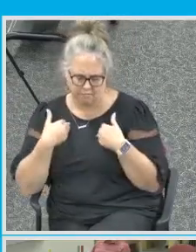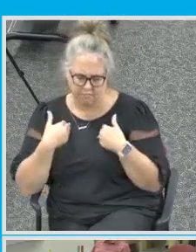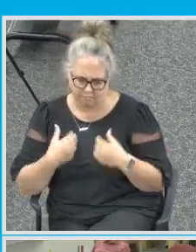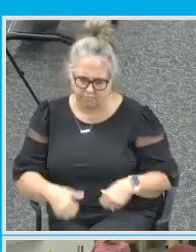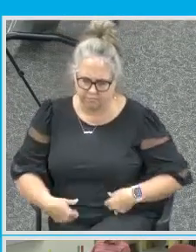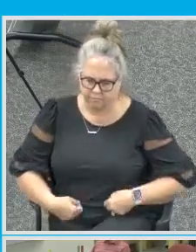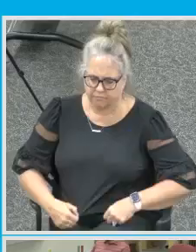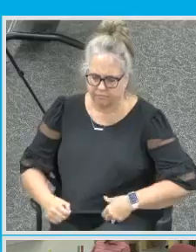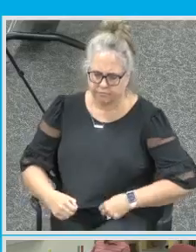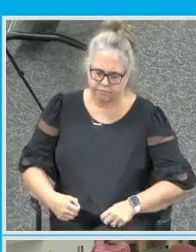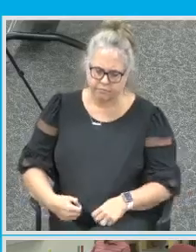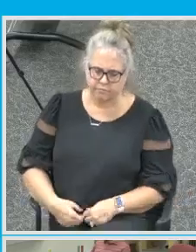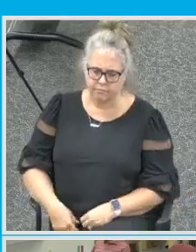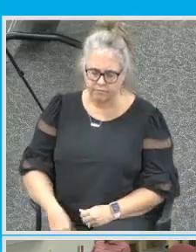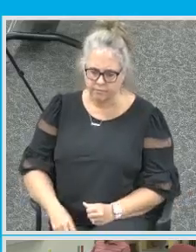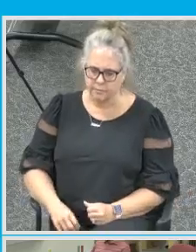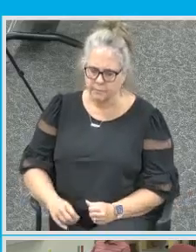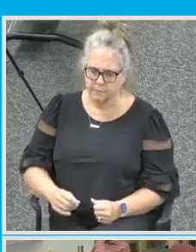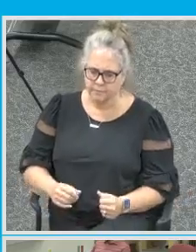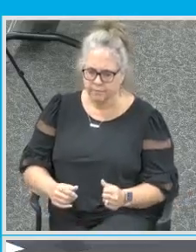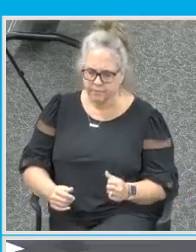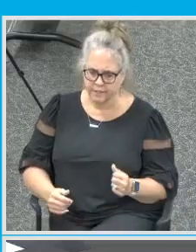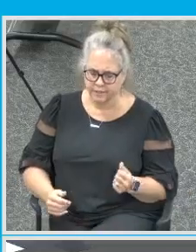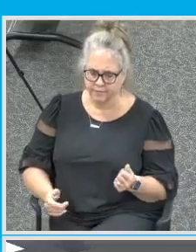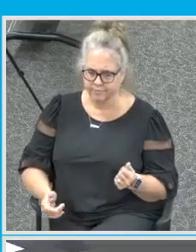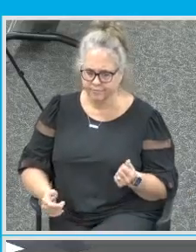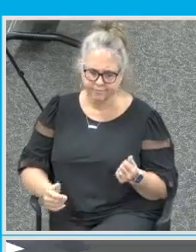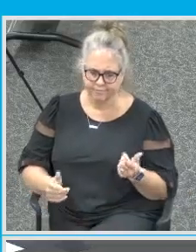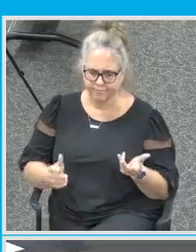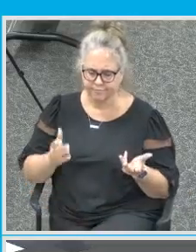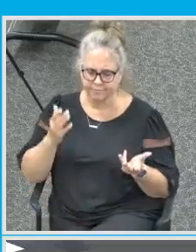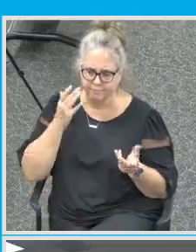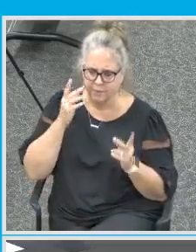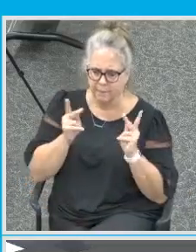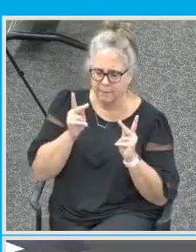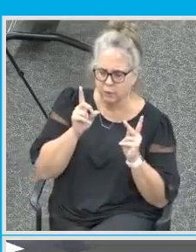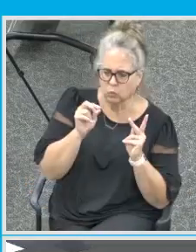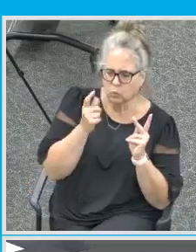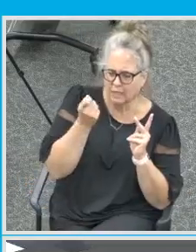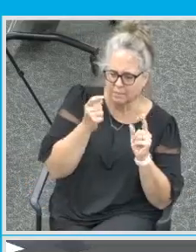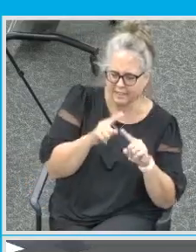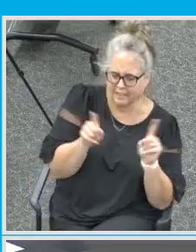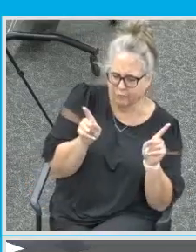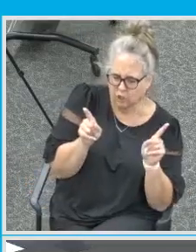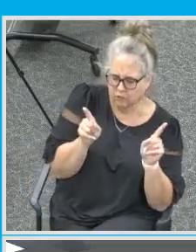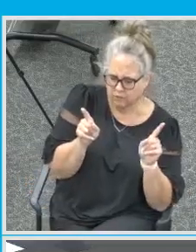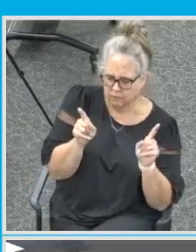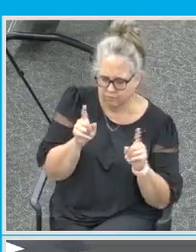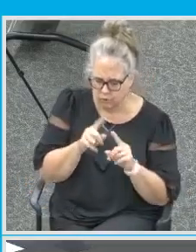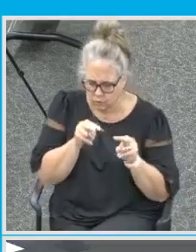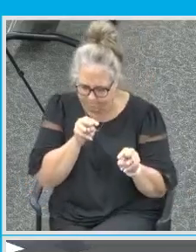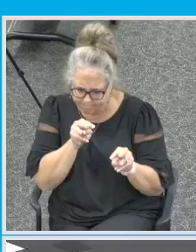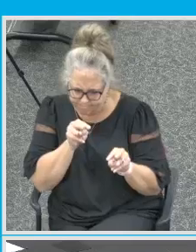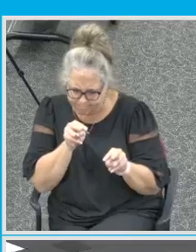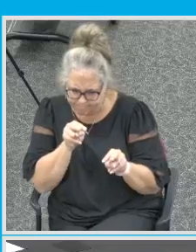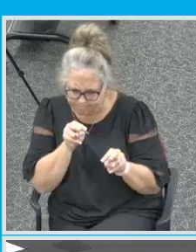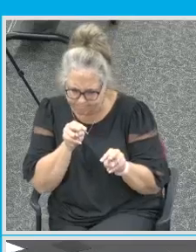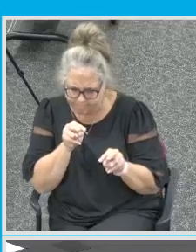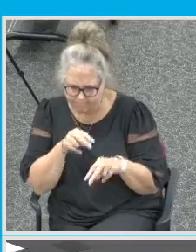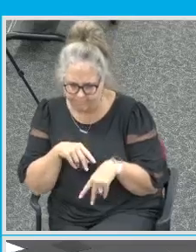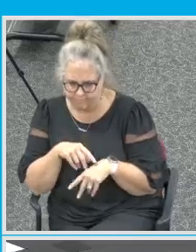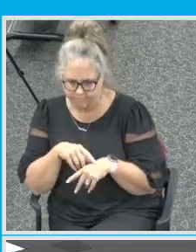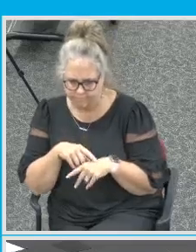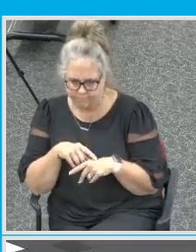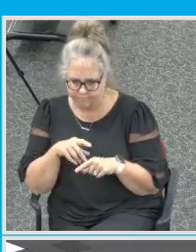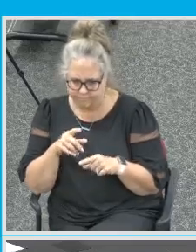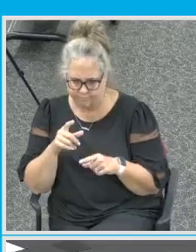since everybody's doing a little bit of something different, it's important to pay attention to what our community is telling